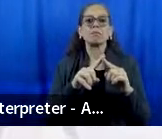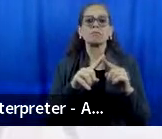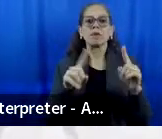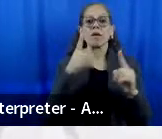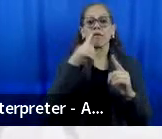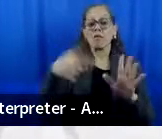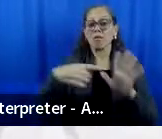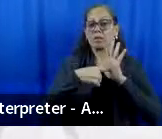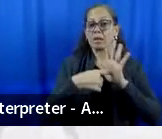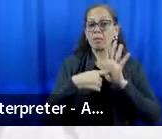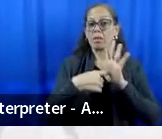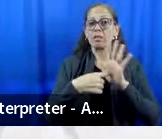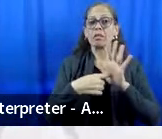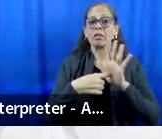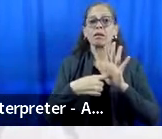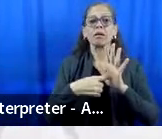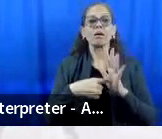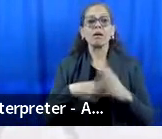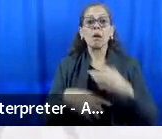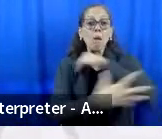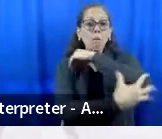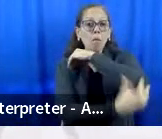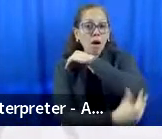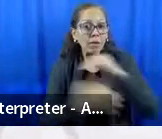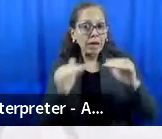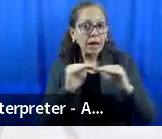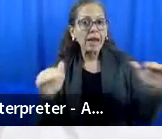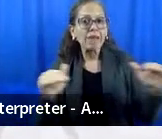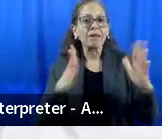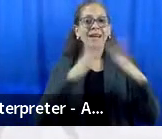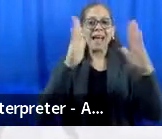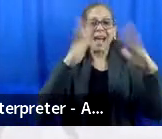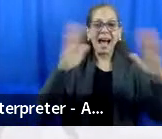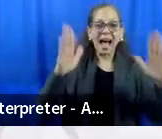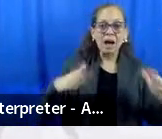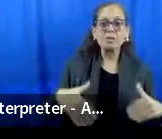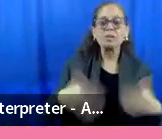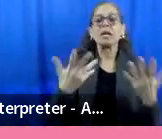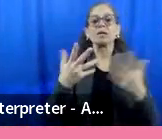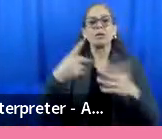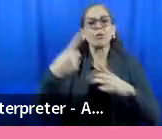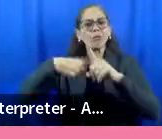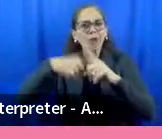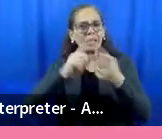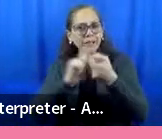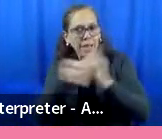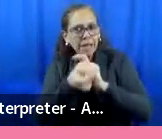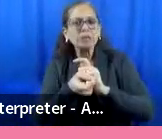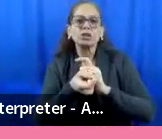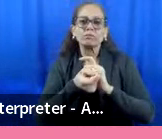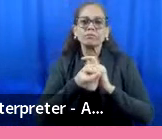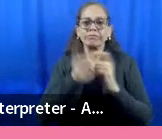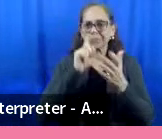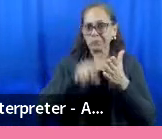for example, poverty levels, housing conditions, and rent change.